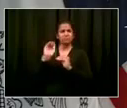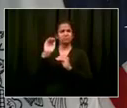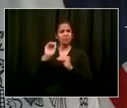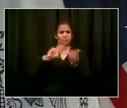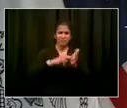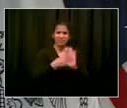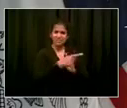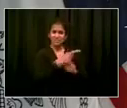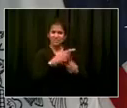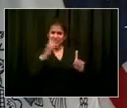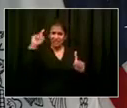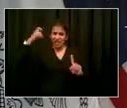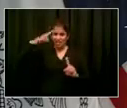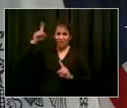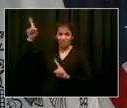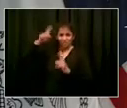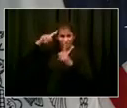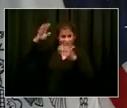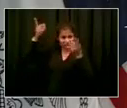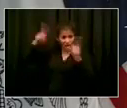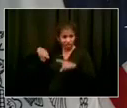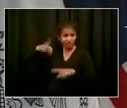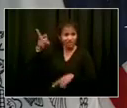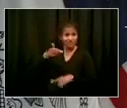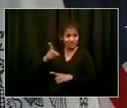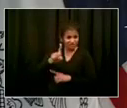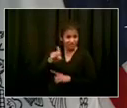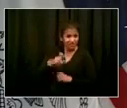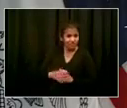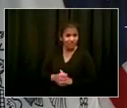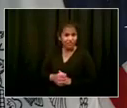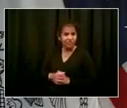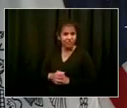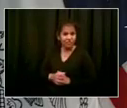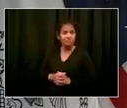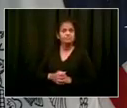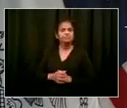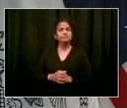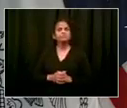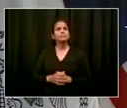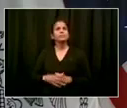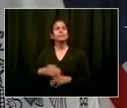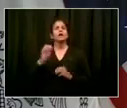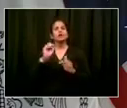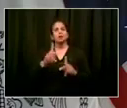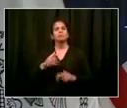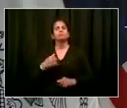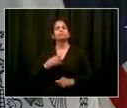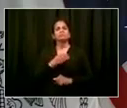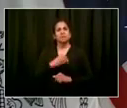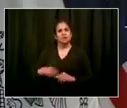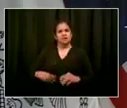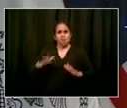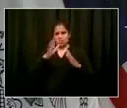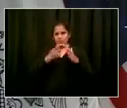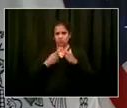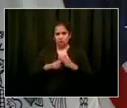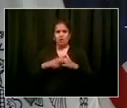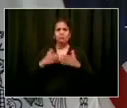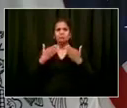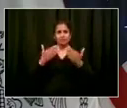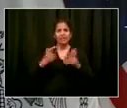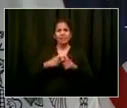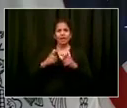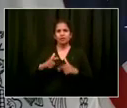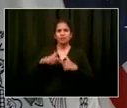exactly is the policy on that? Okay, let me speak to the second part, and then Dave can speak to the first part there about his advice to people